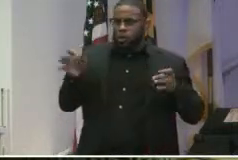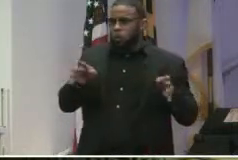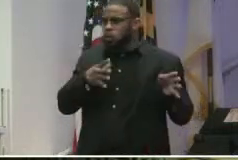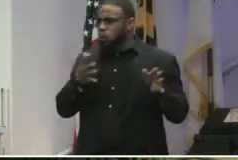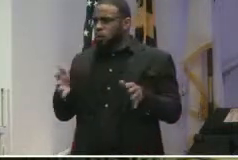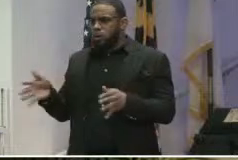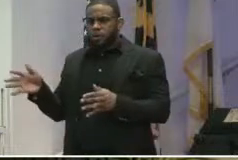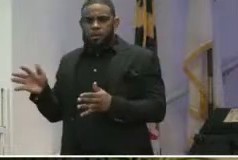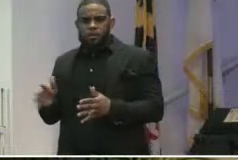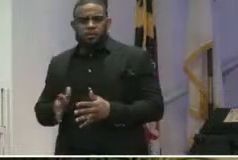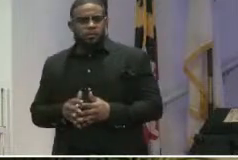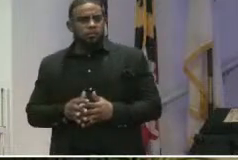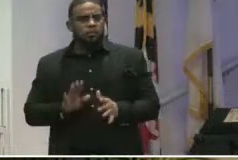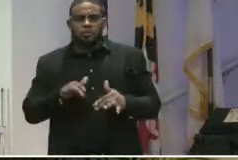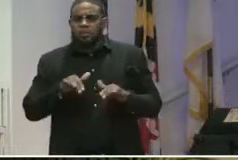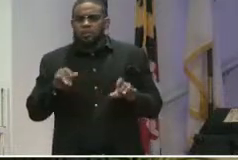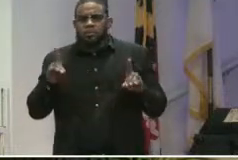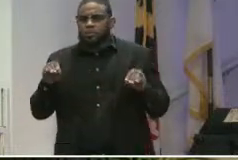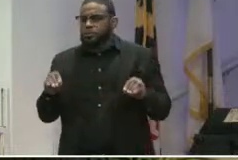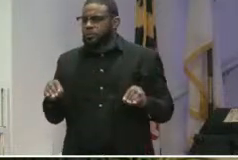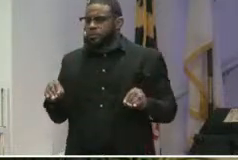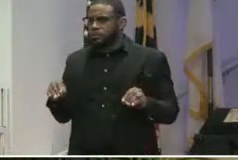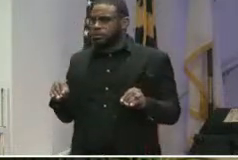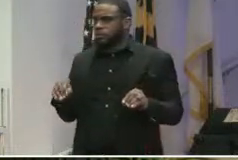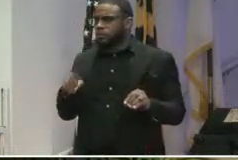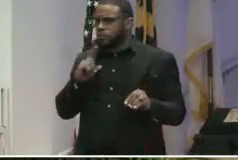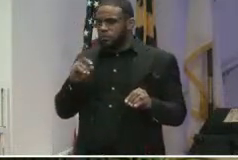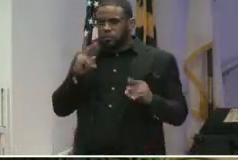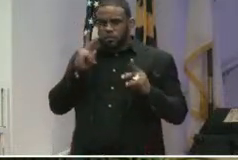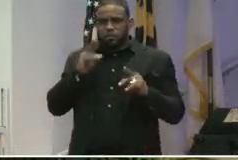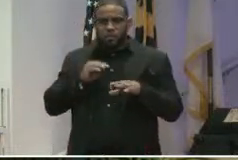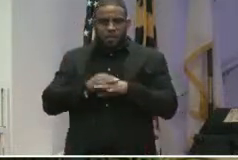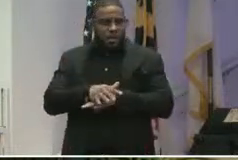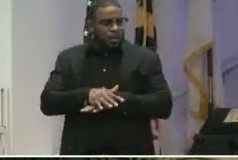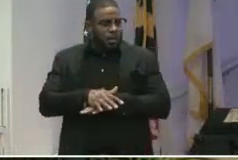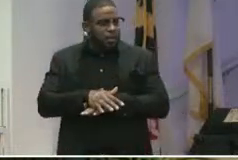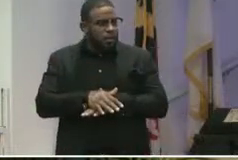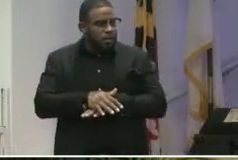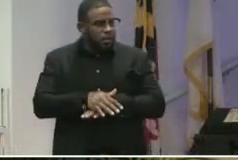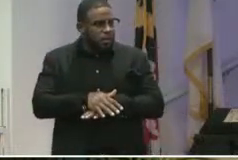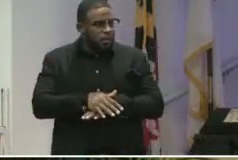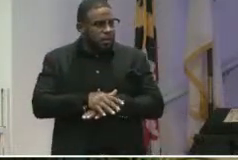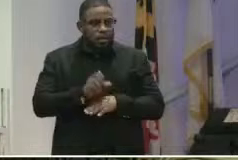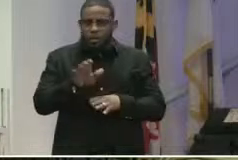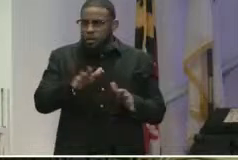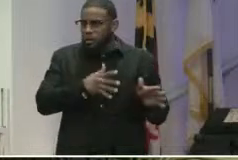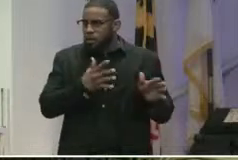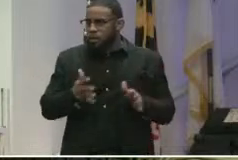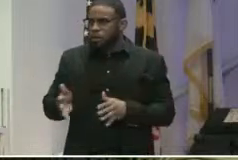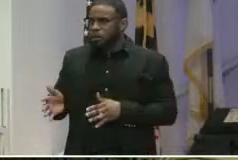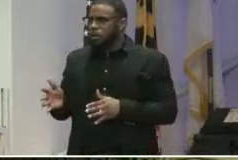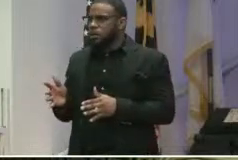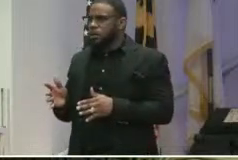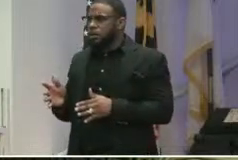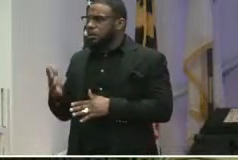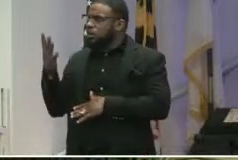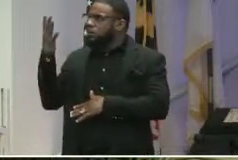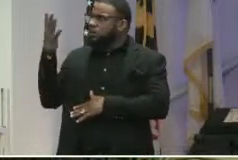wind. All you can do is see the effects of the wind. Trees